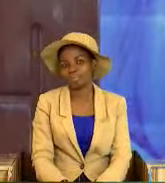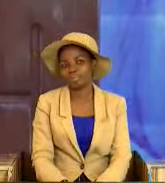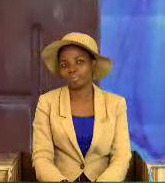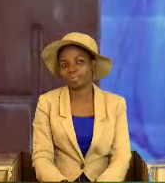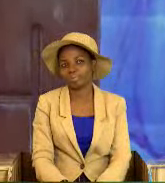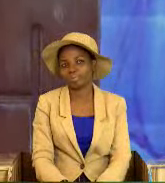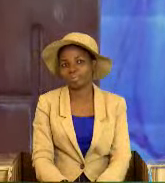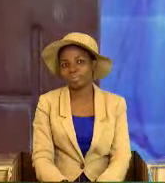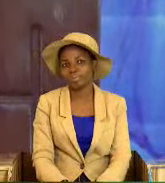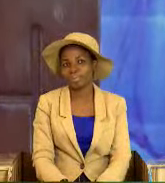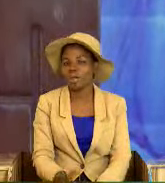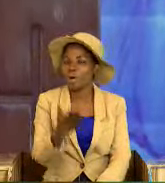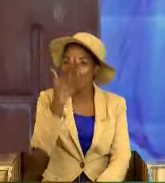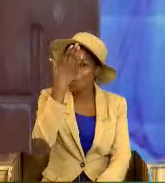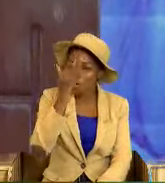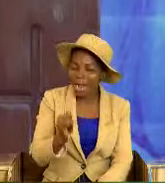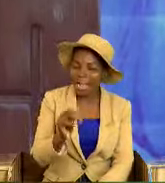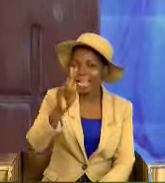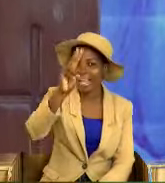why